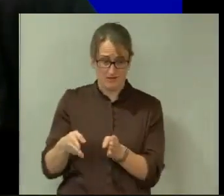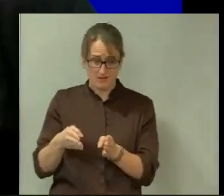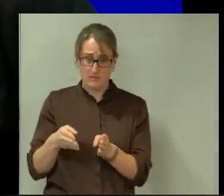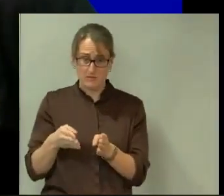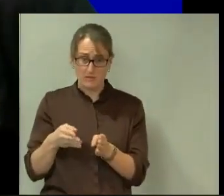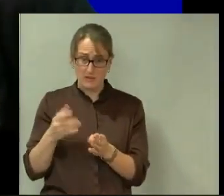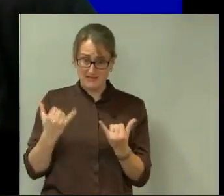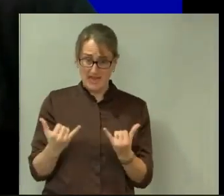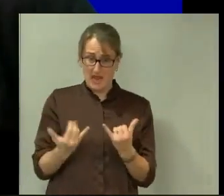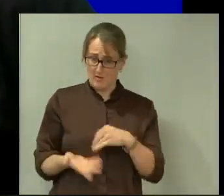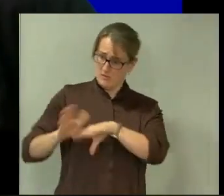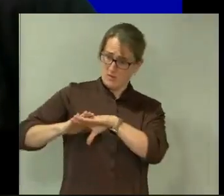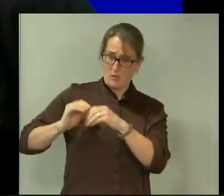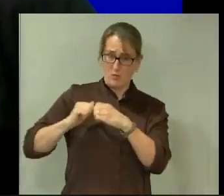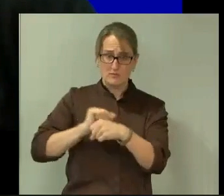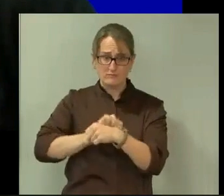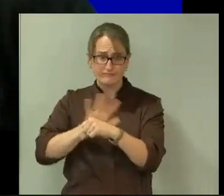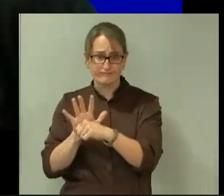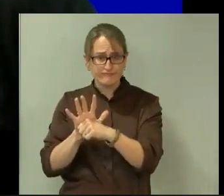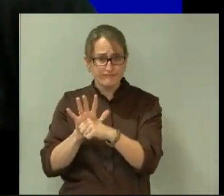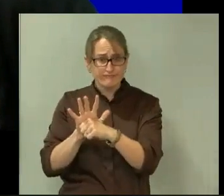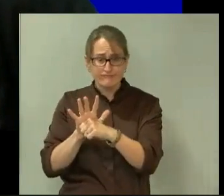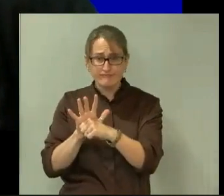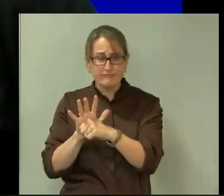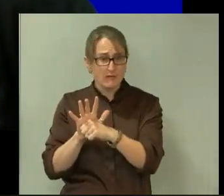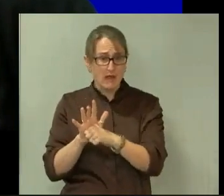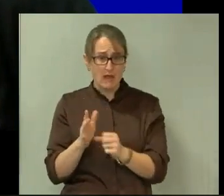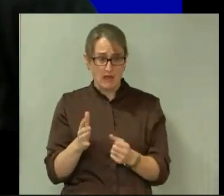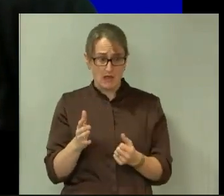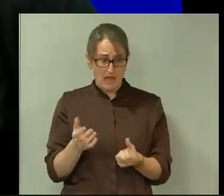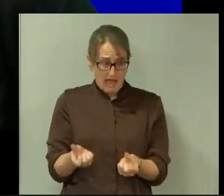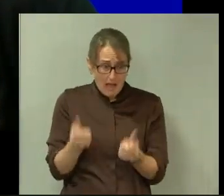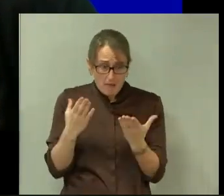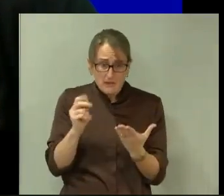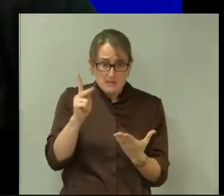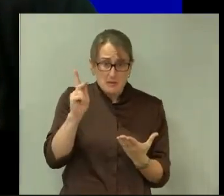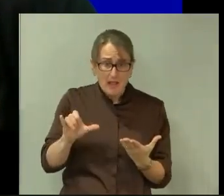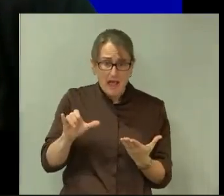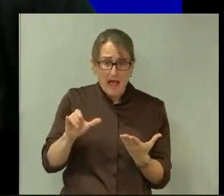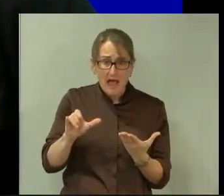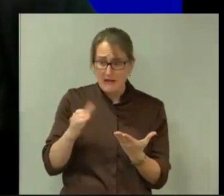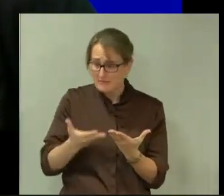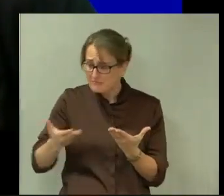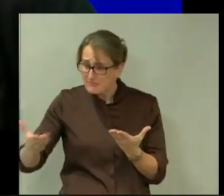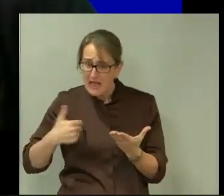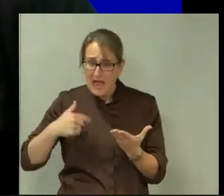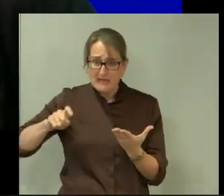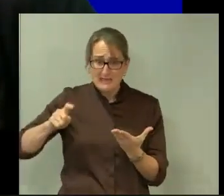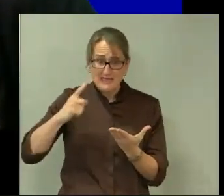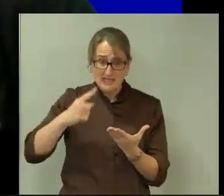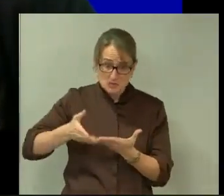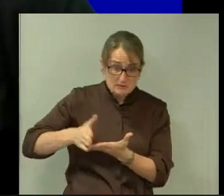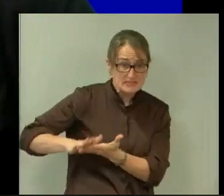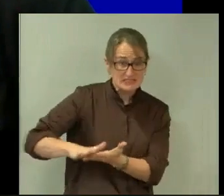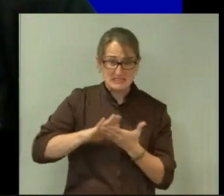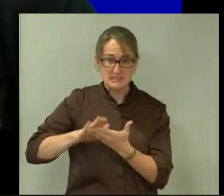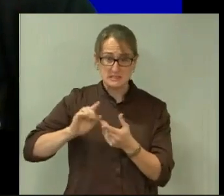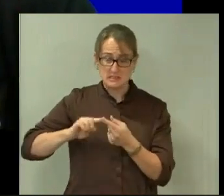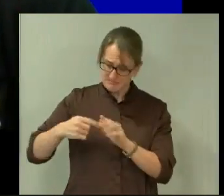idea how many supplies or how much I need in order to sanitize the school every single